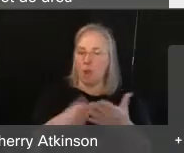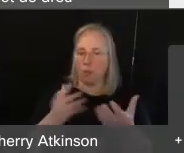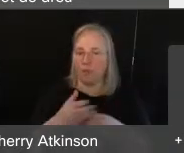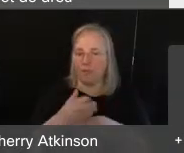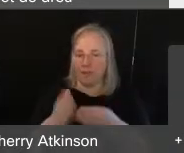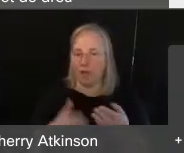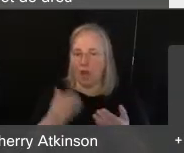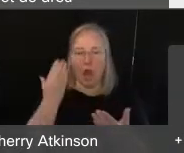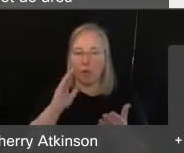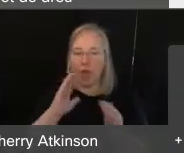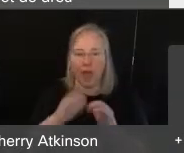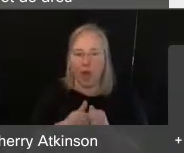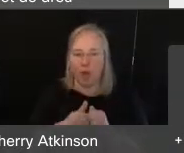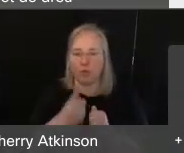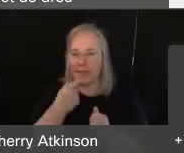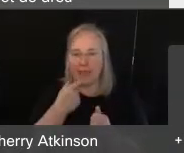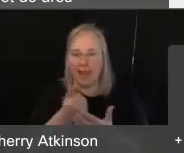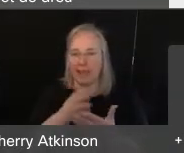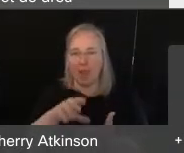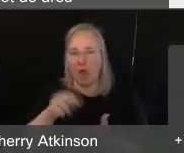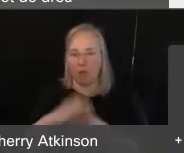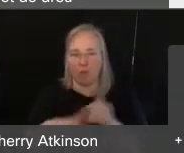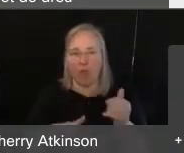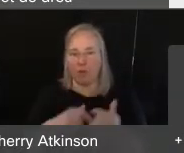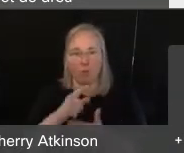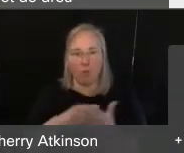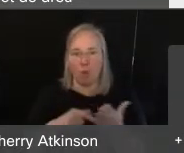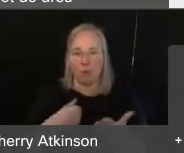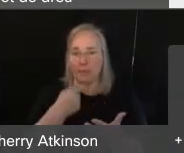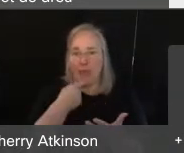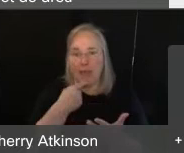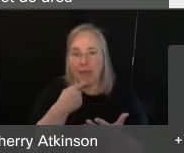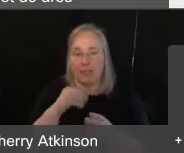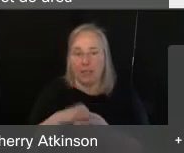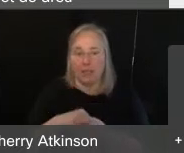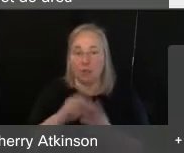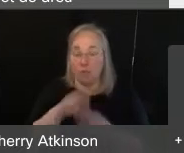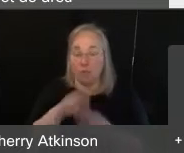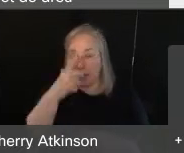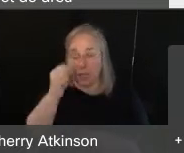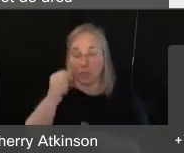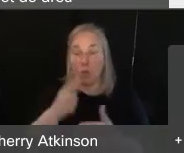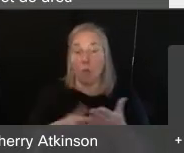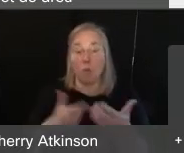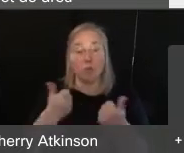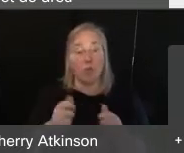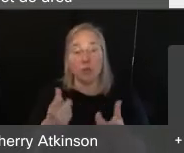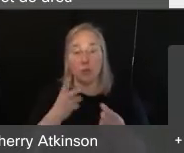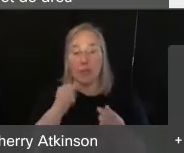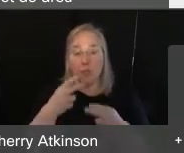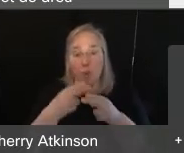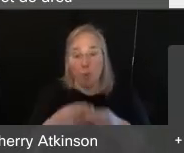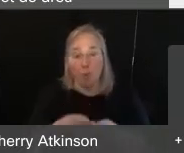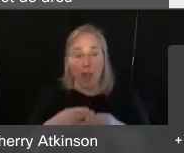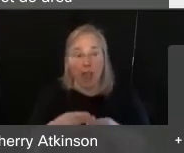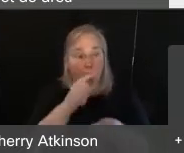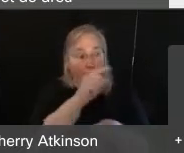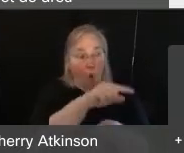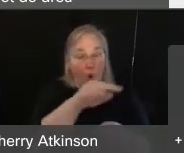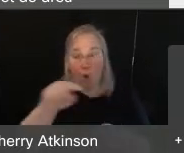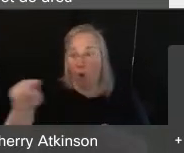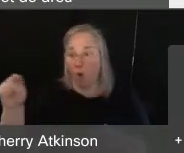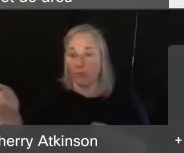other than what we said in the report, because what we're trying to do is weigh all of those challenges. I mean, there's a lot of challenges